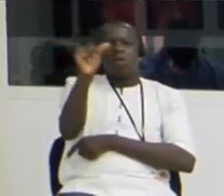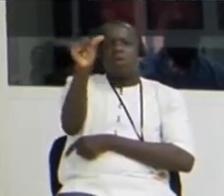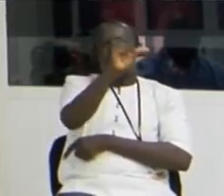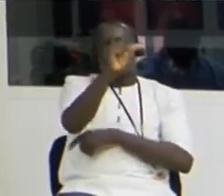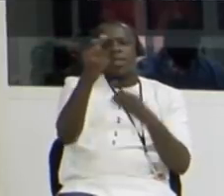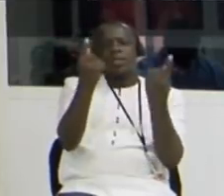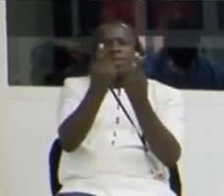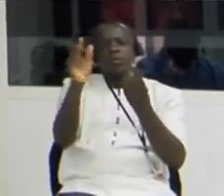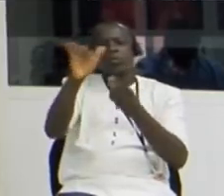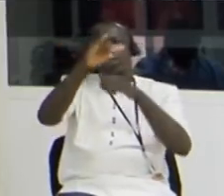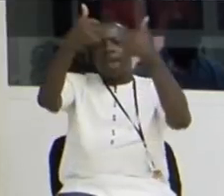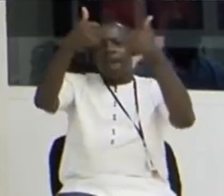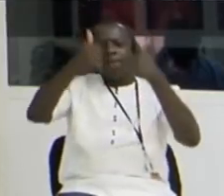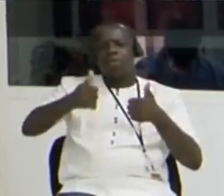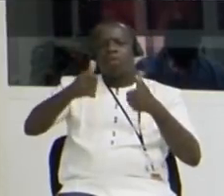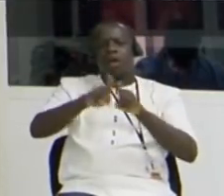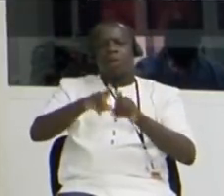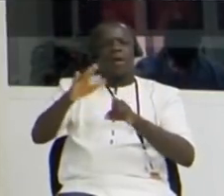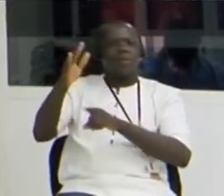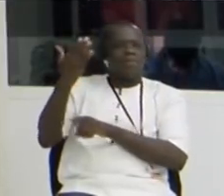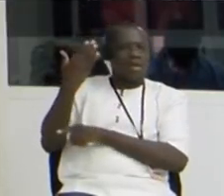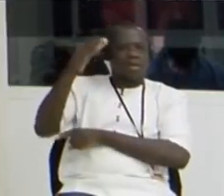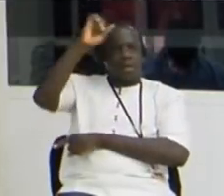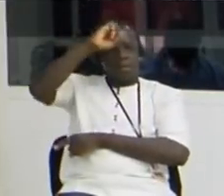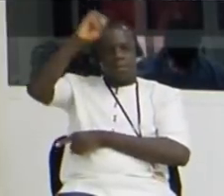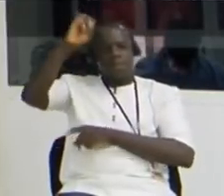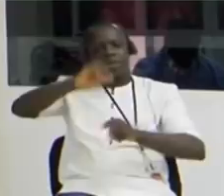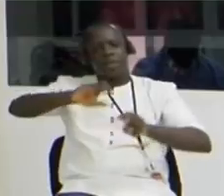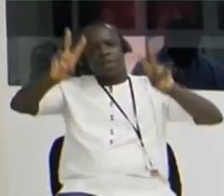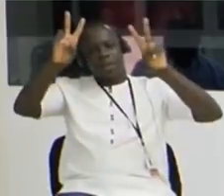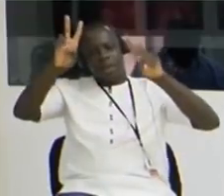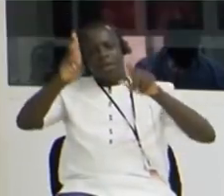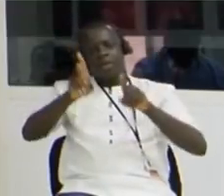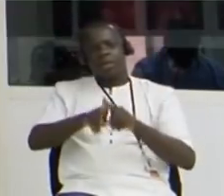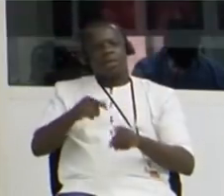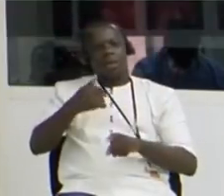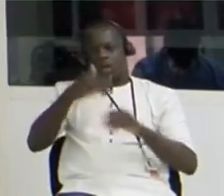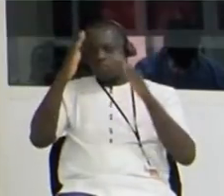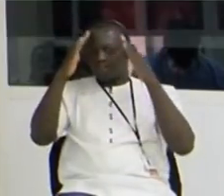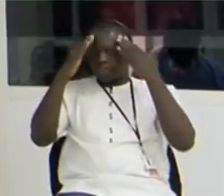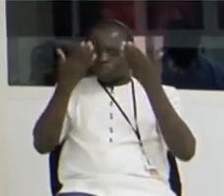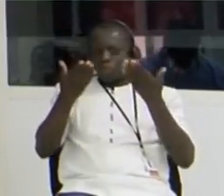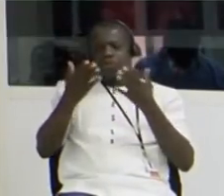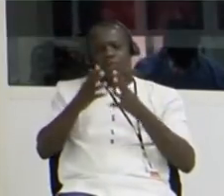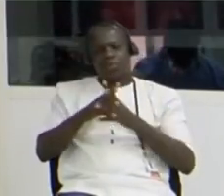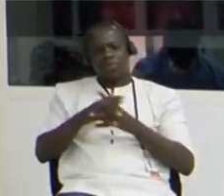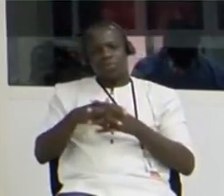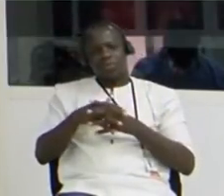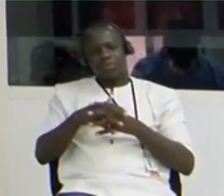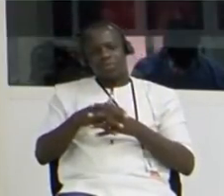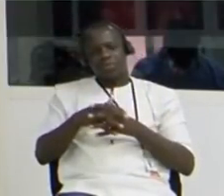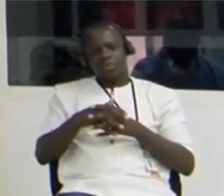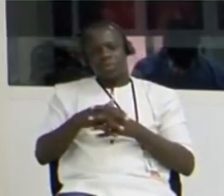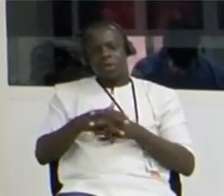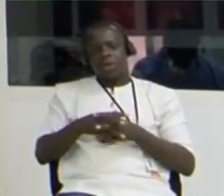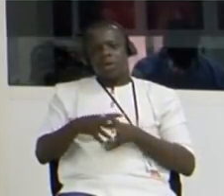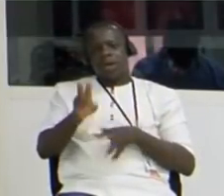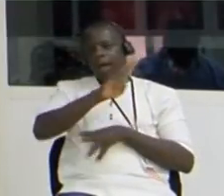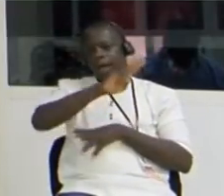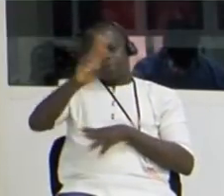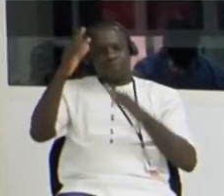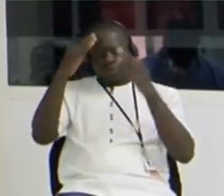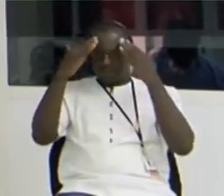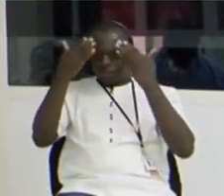things to happen in terms of the ex-president? Not to my knowledge. Not to my knowledge